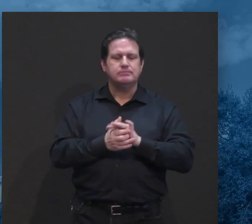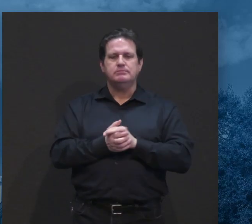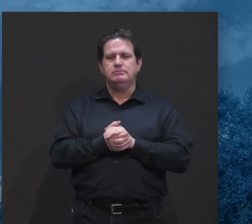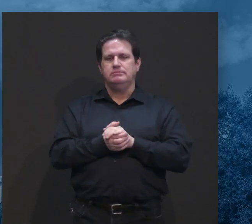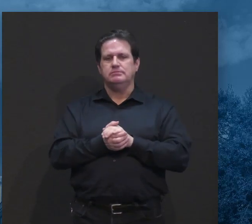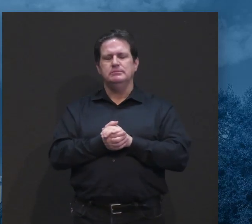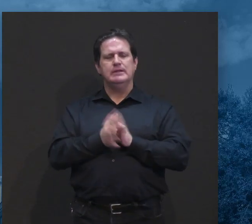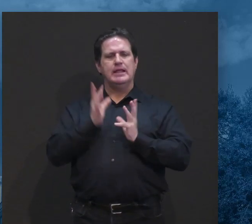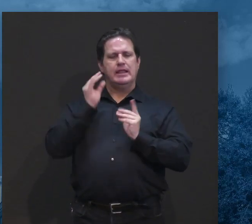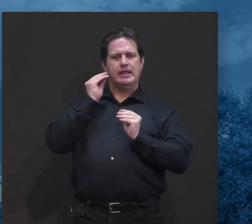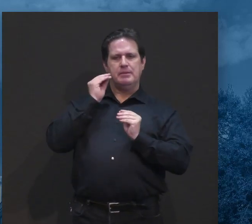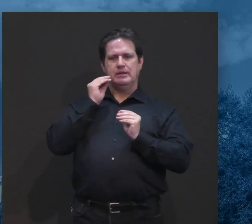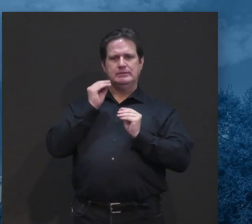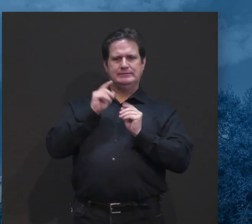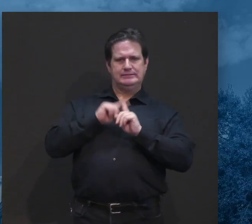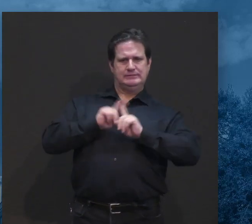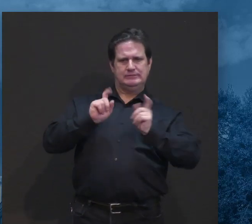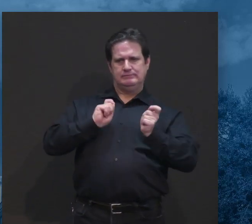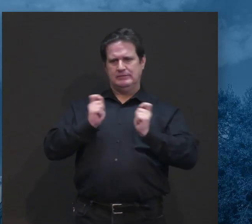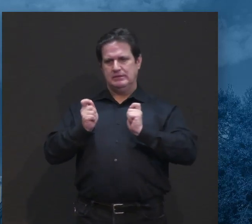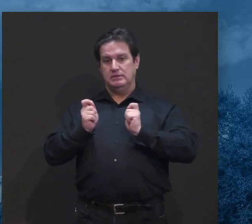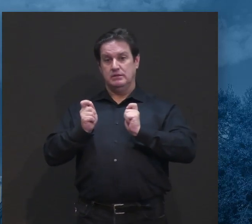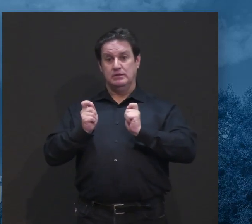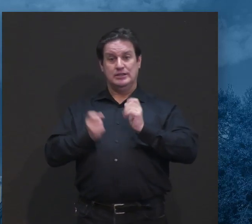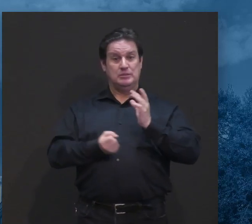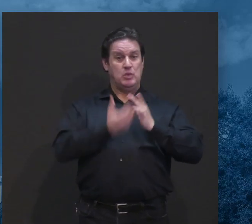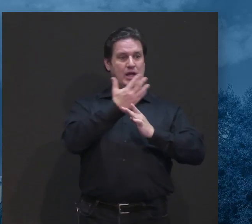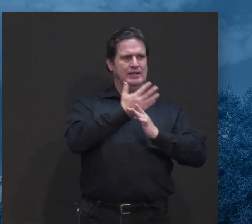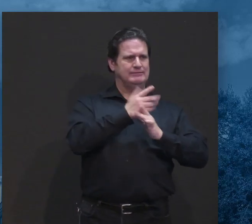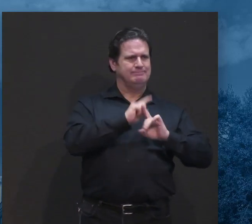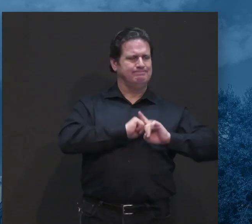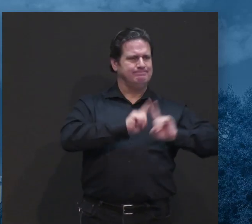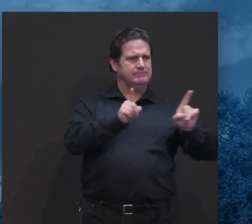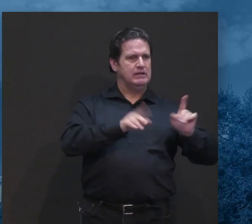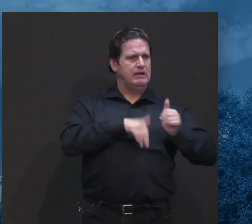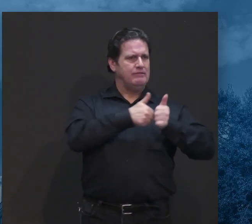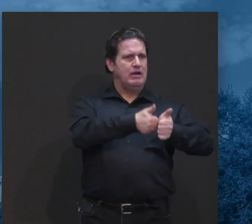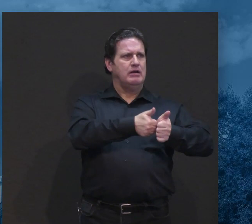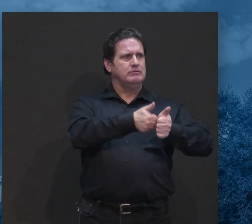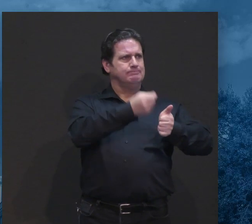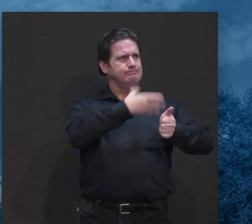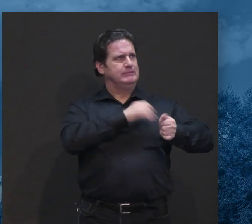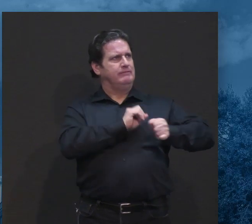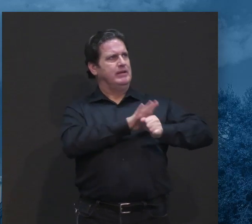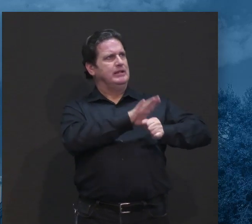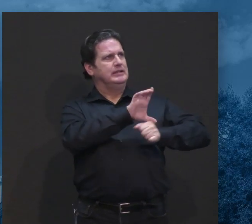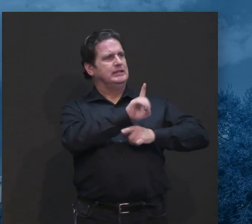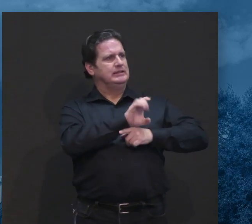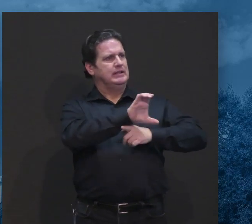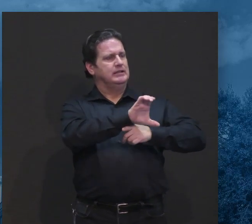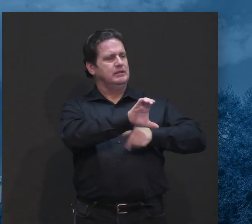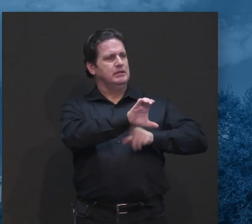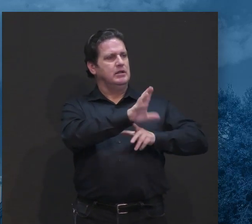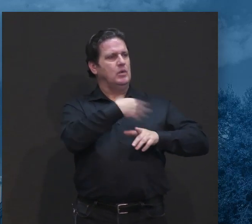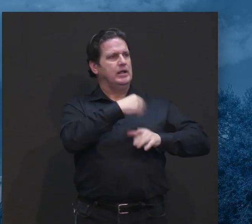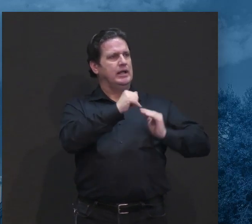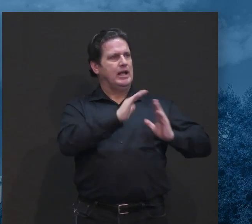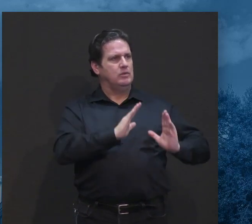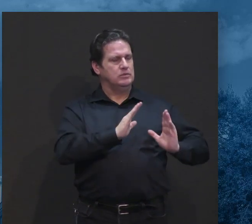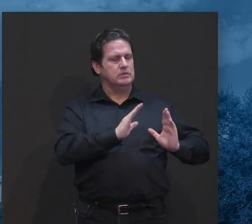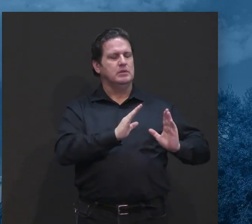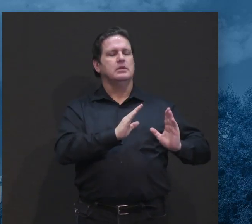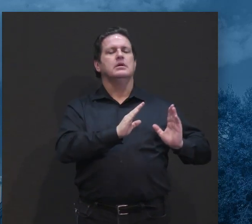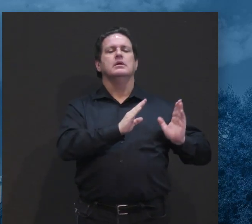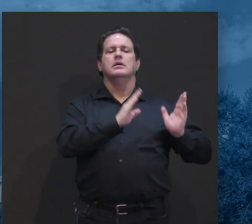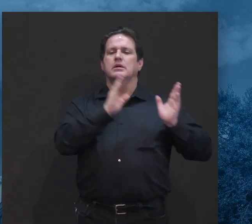We'll think about that a little differently than we did in the spring, where we followed the advice of CDC and the White House Task